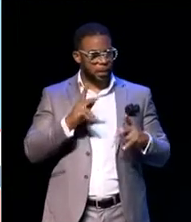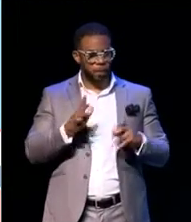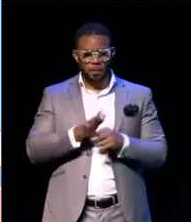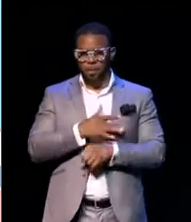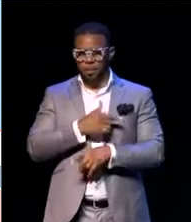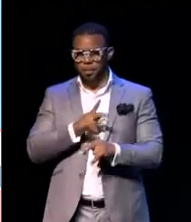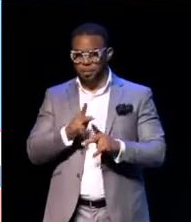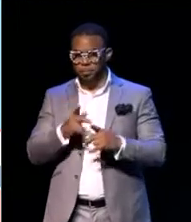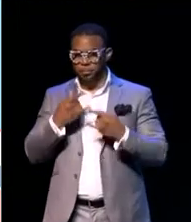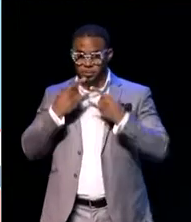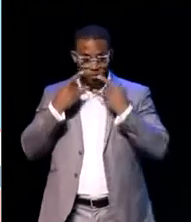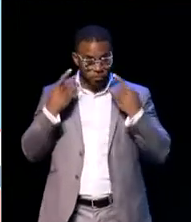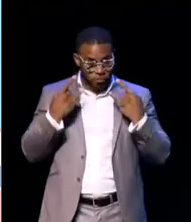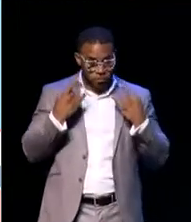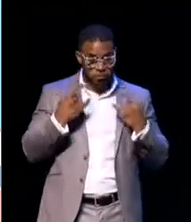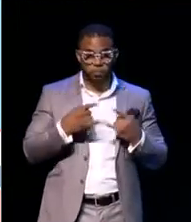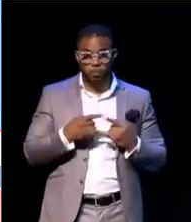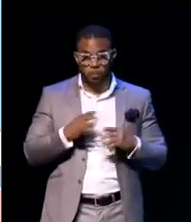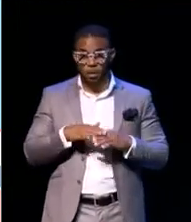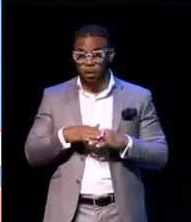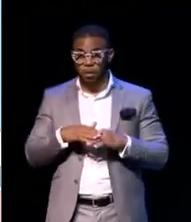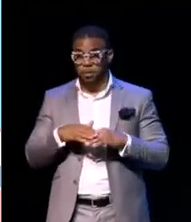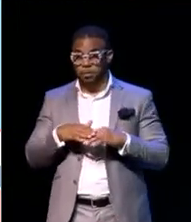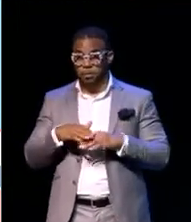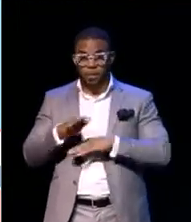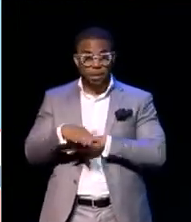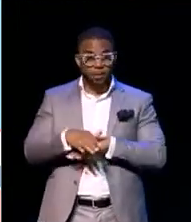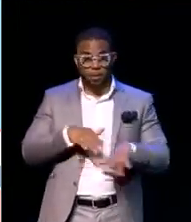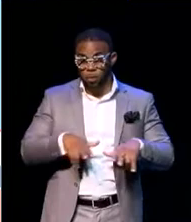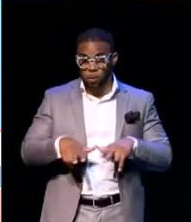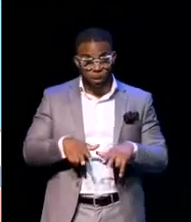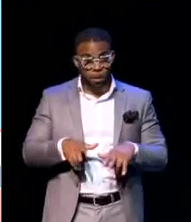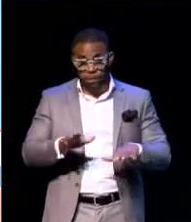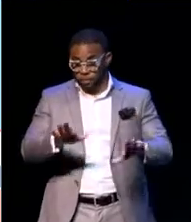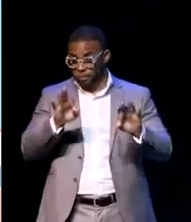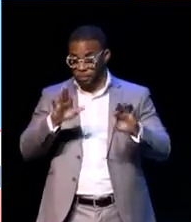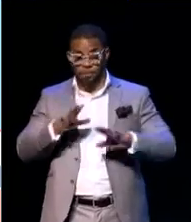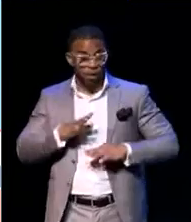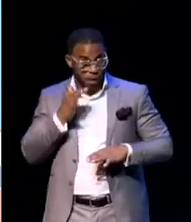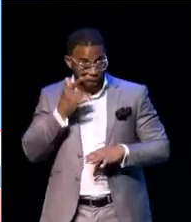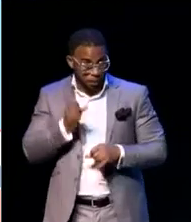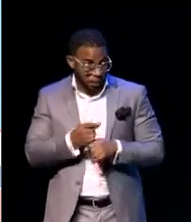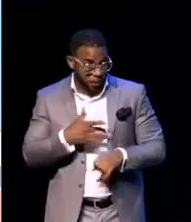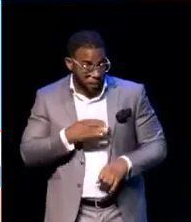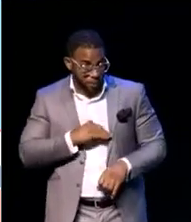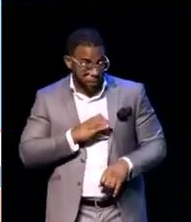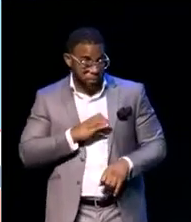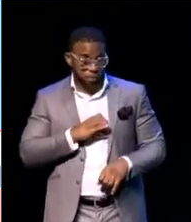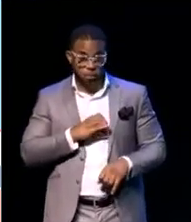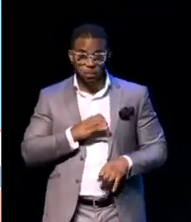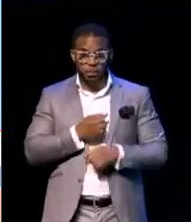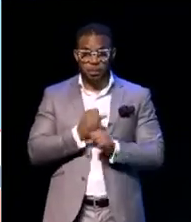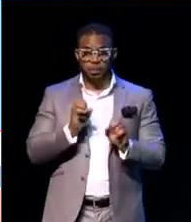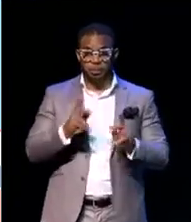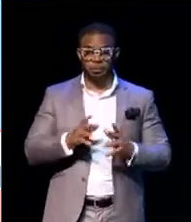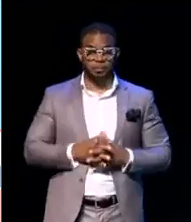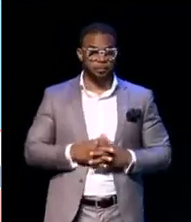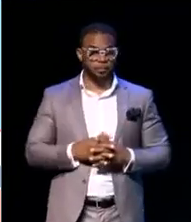fully vaccinated people who are wearing masks on their evening walk. And that's fine if that's what makes you feel comfortable and safe.